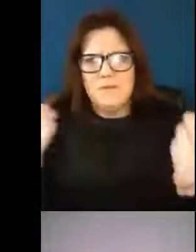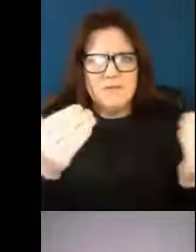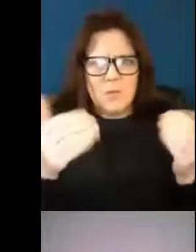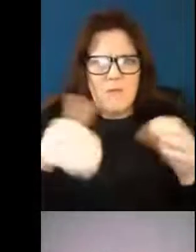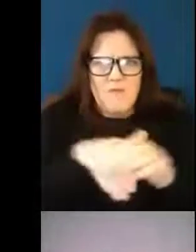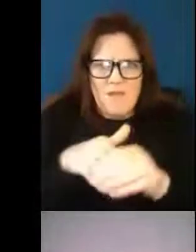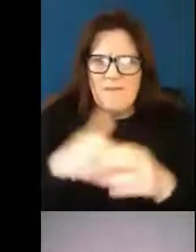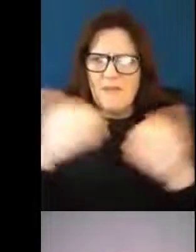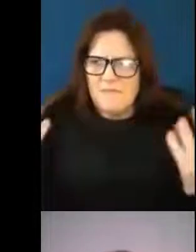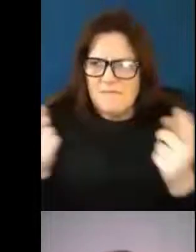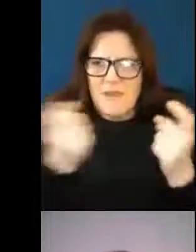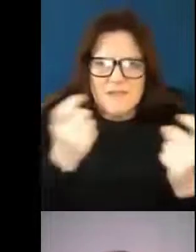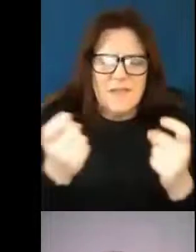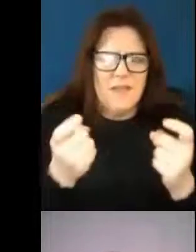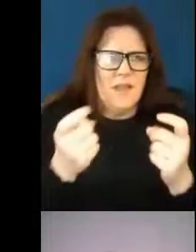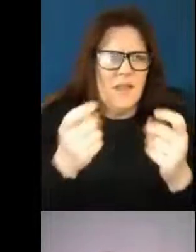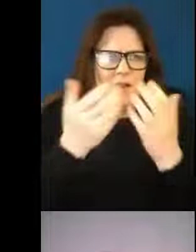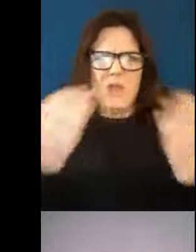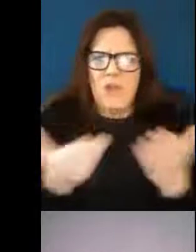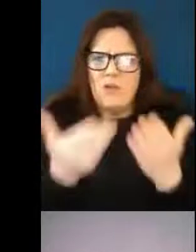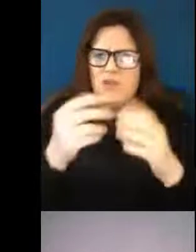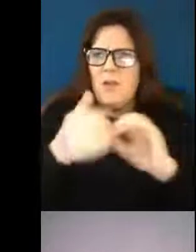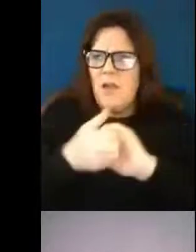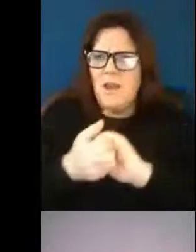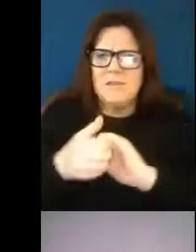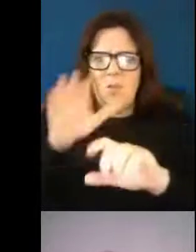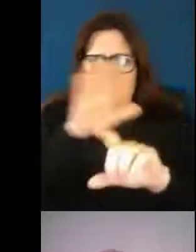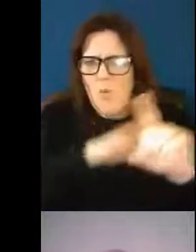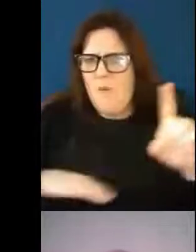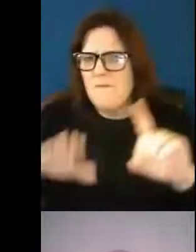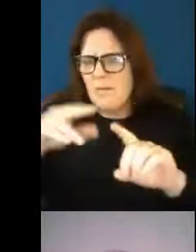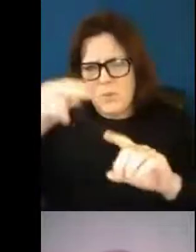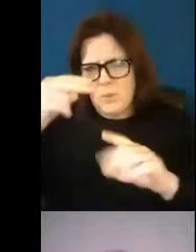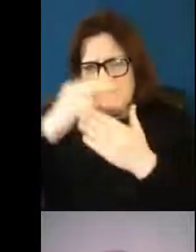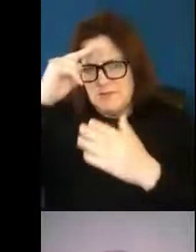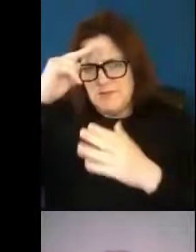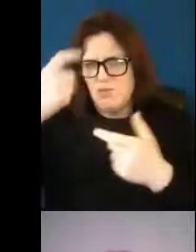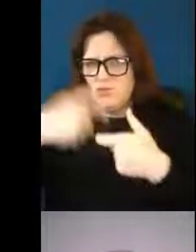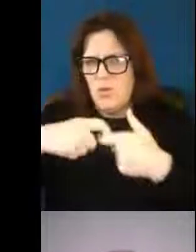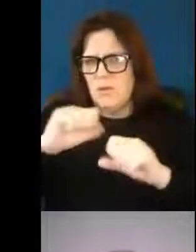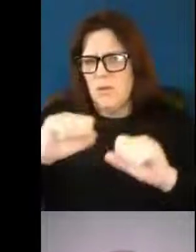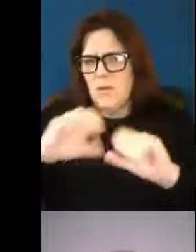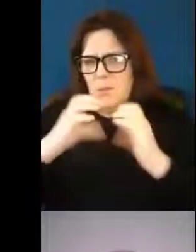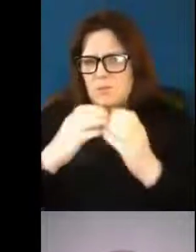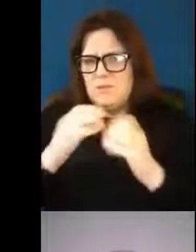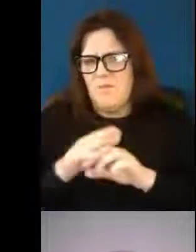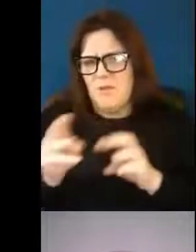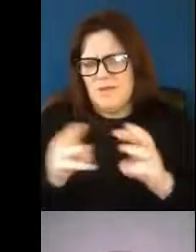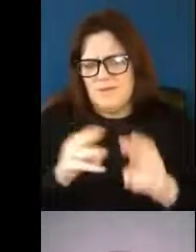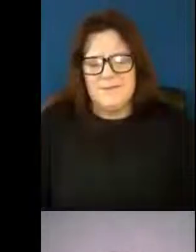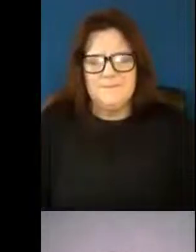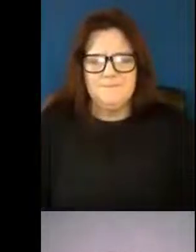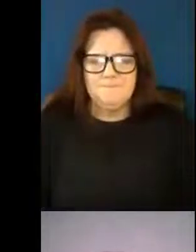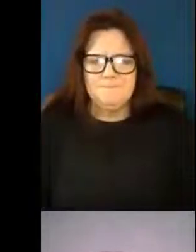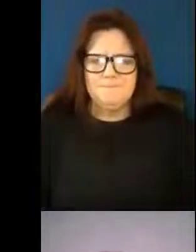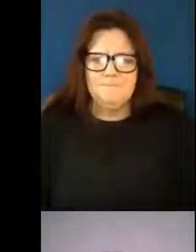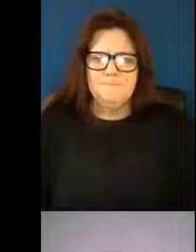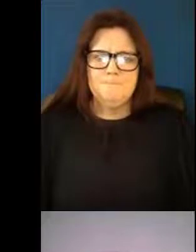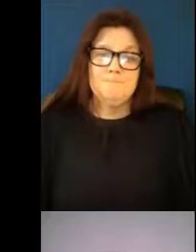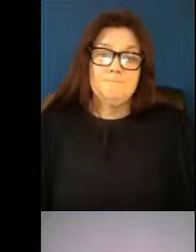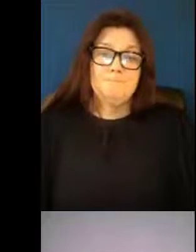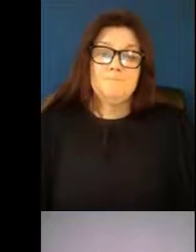and encouraging colleagues from across the university to join your community of practice. And how